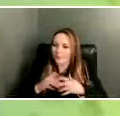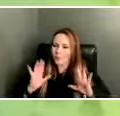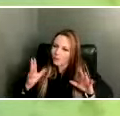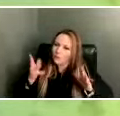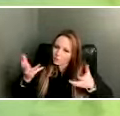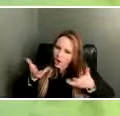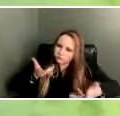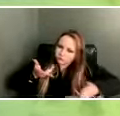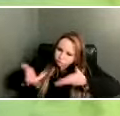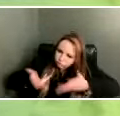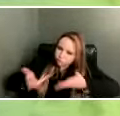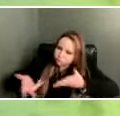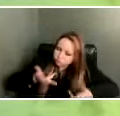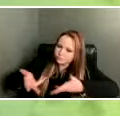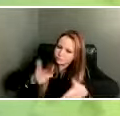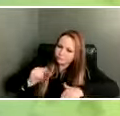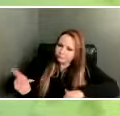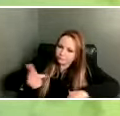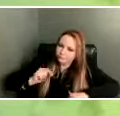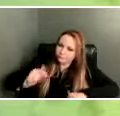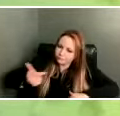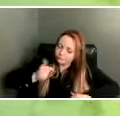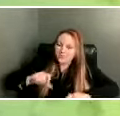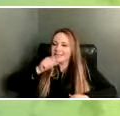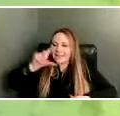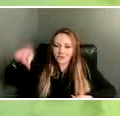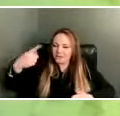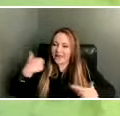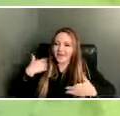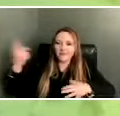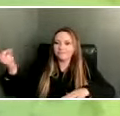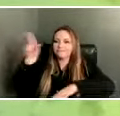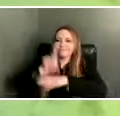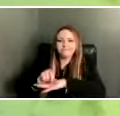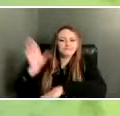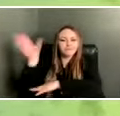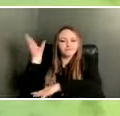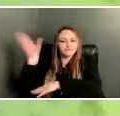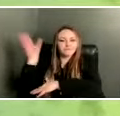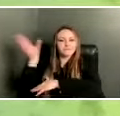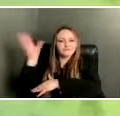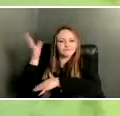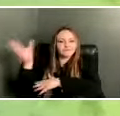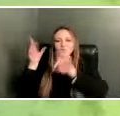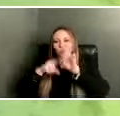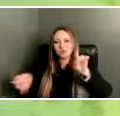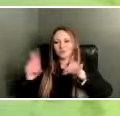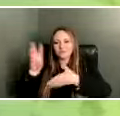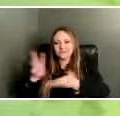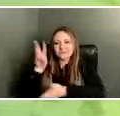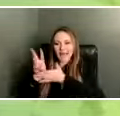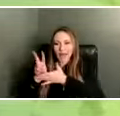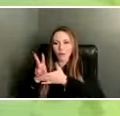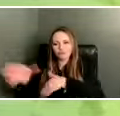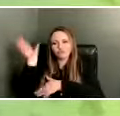engagement goes beyond just having a speaker come in for a 1 to 6 hour period of